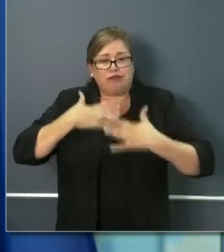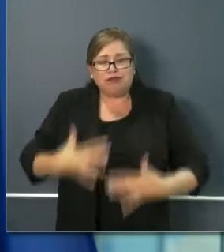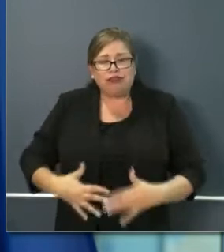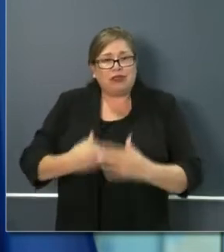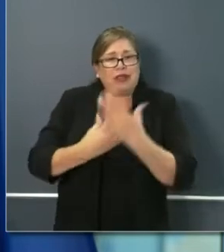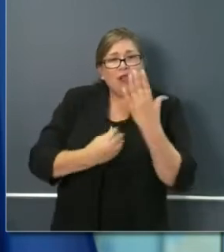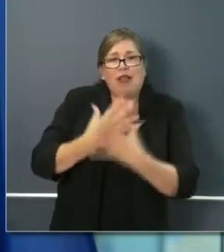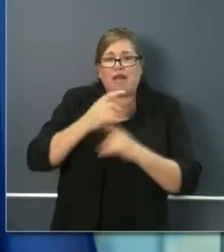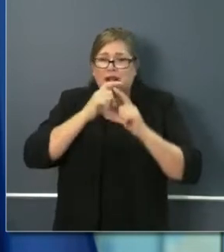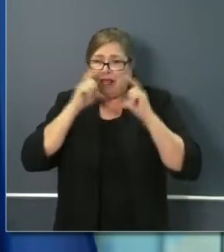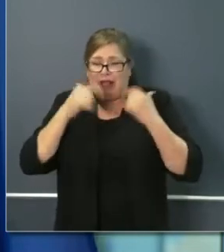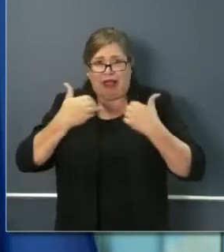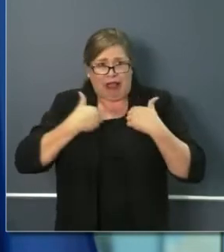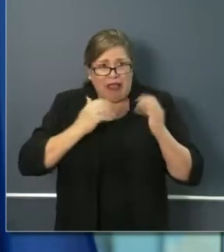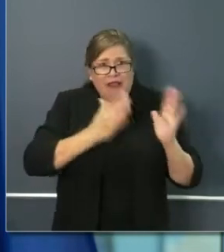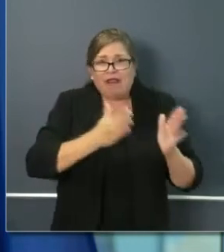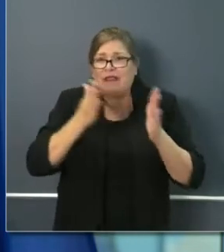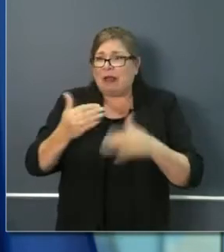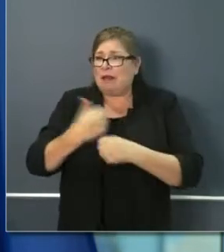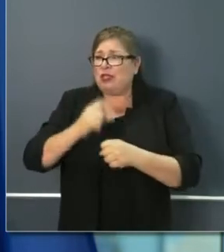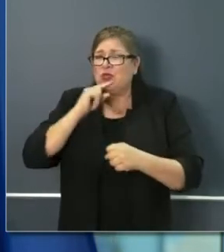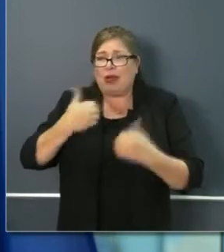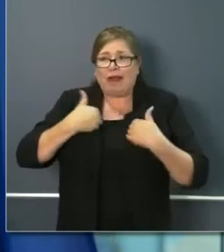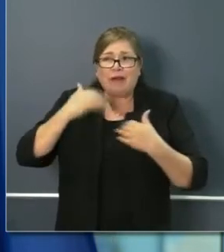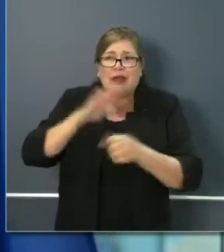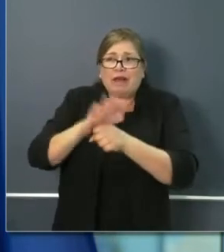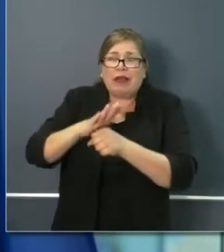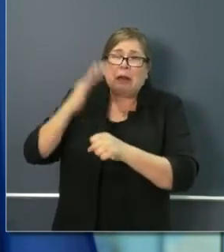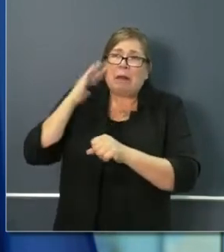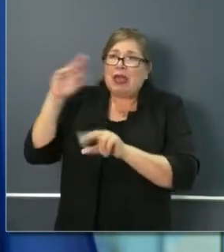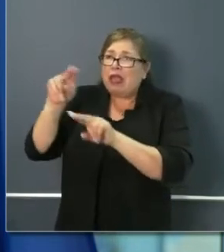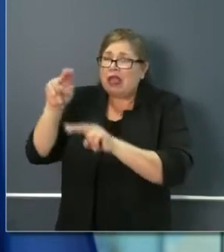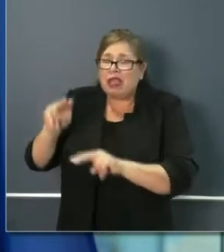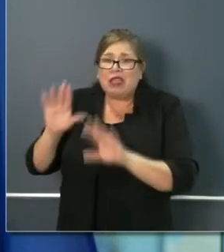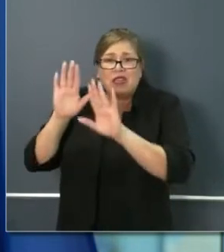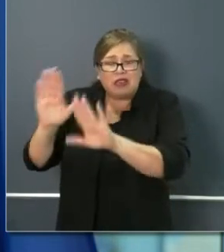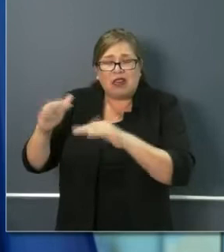hour to continue to meet the surge capacity,